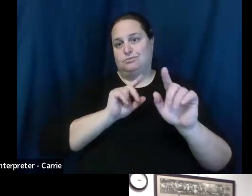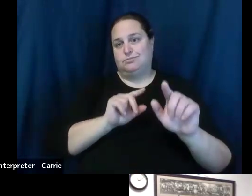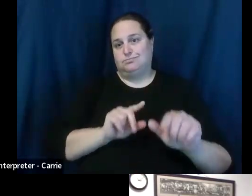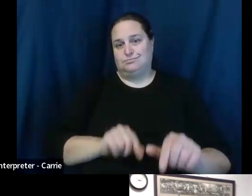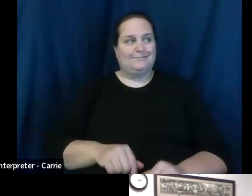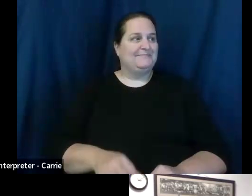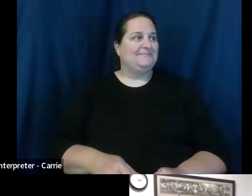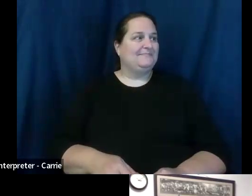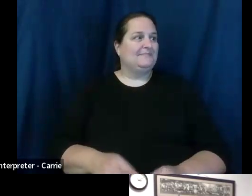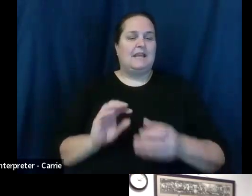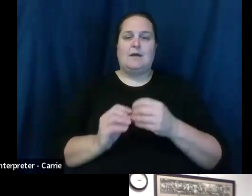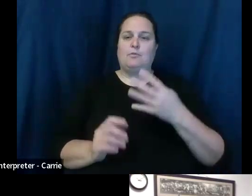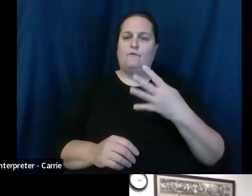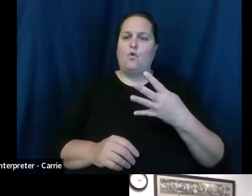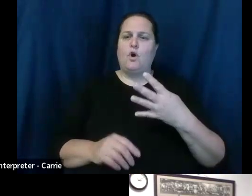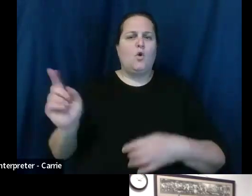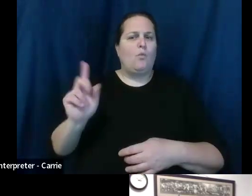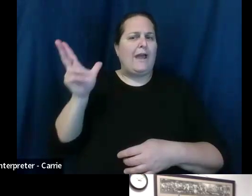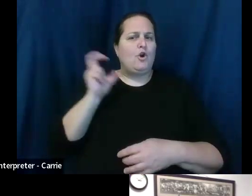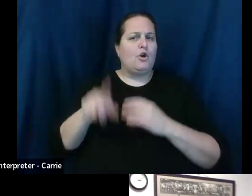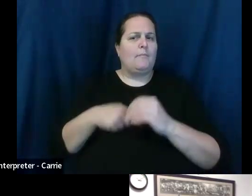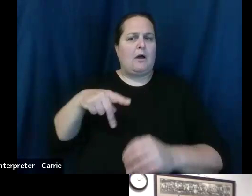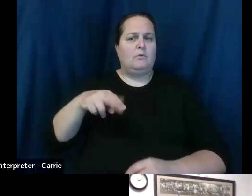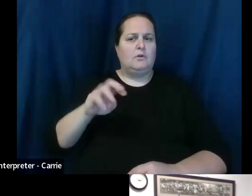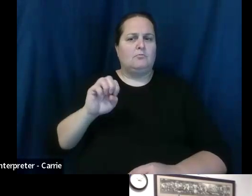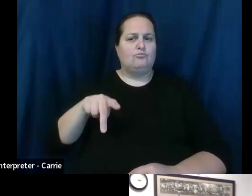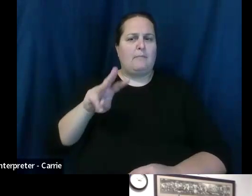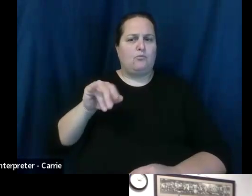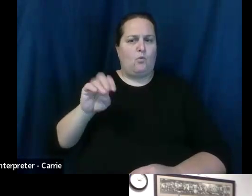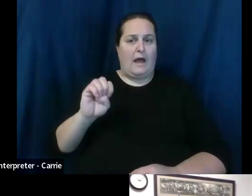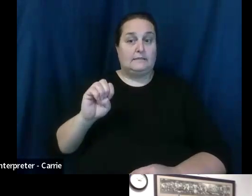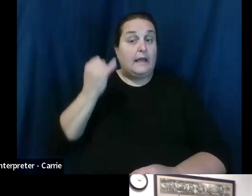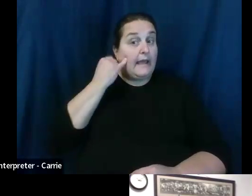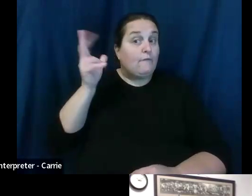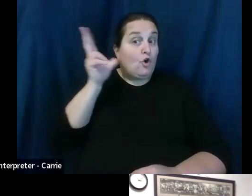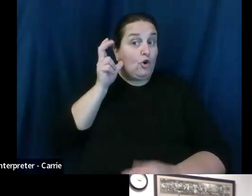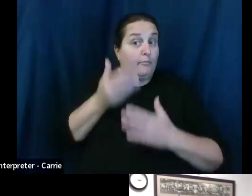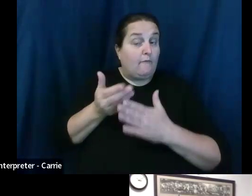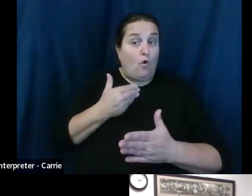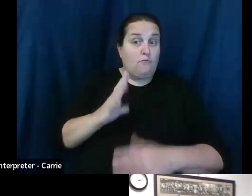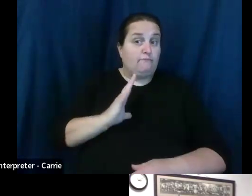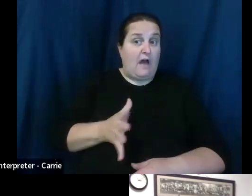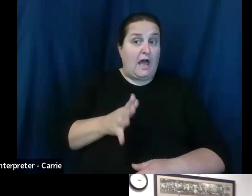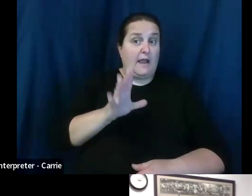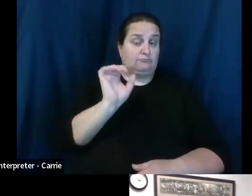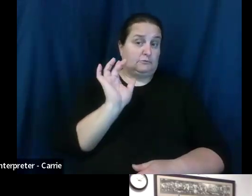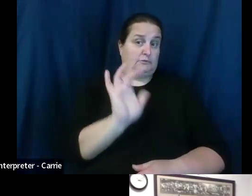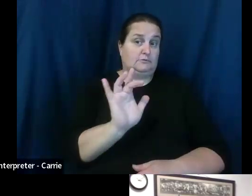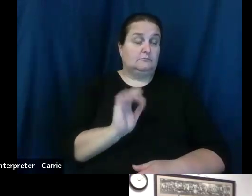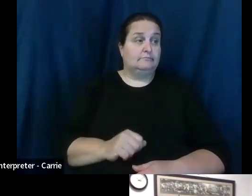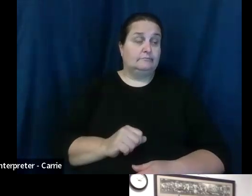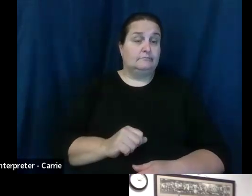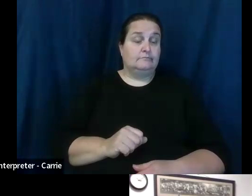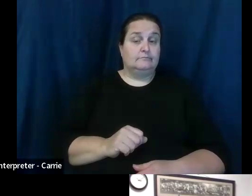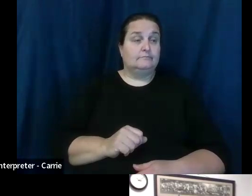And then for where did you hear about PrepWise? If you've heard from it other places, that's awesome. Some people hear about us a lot before